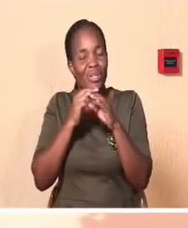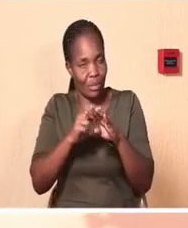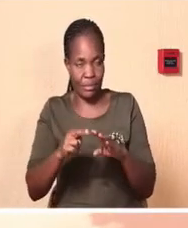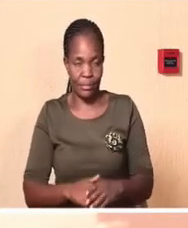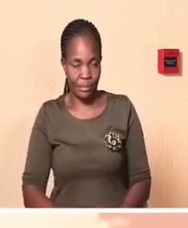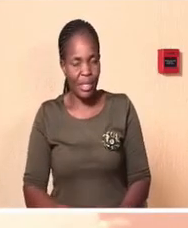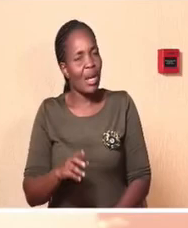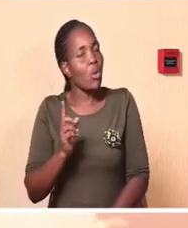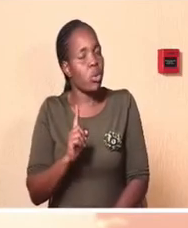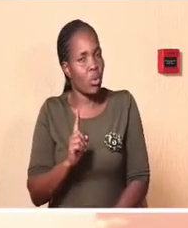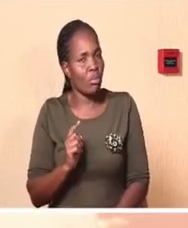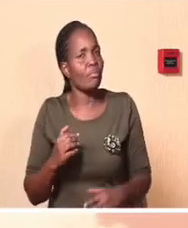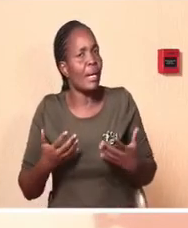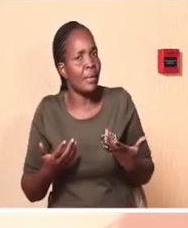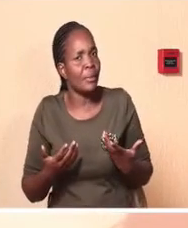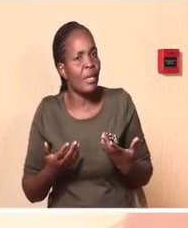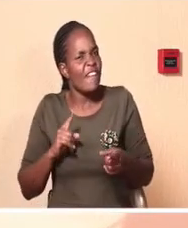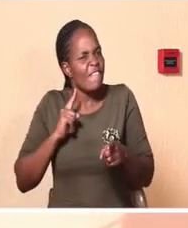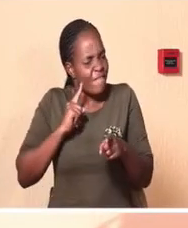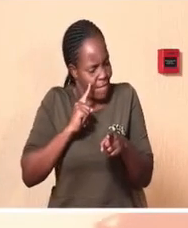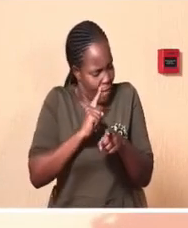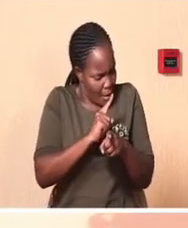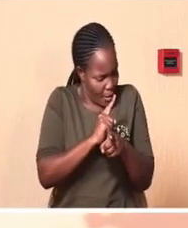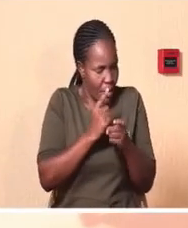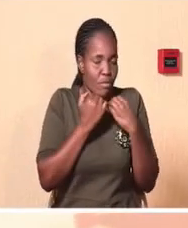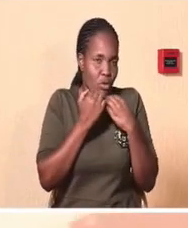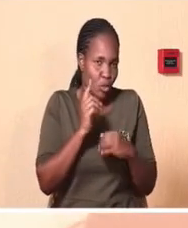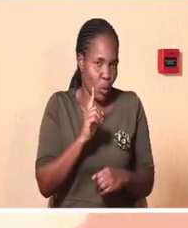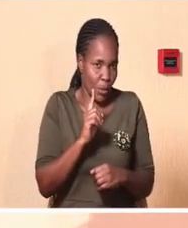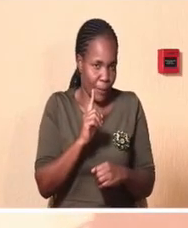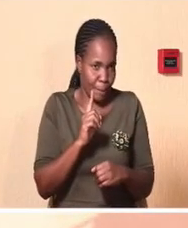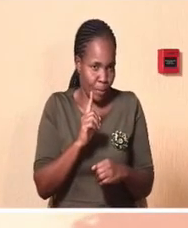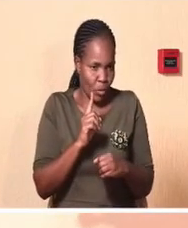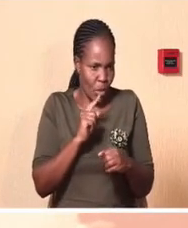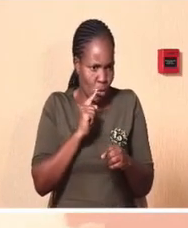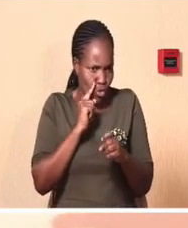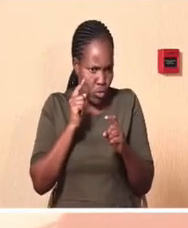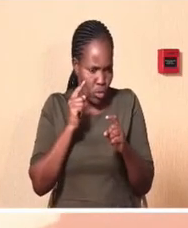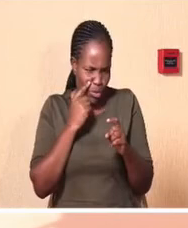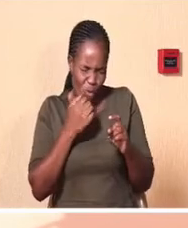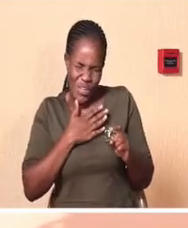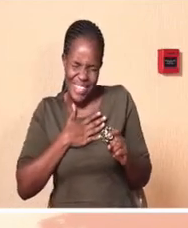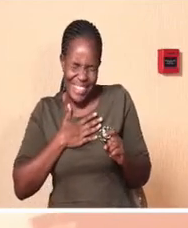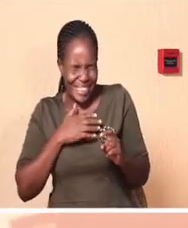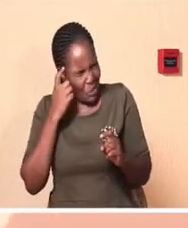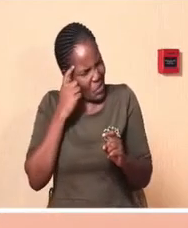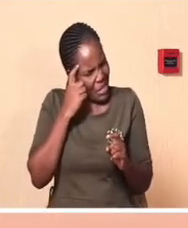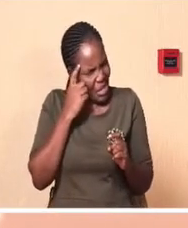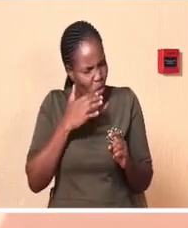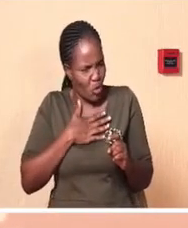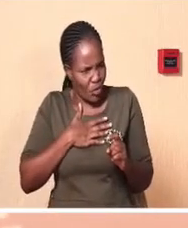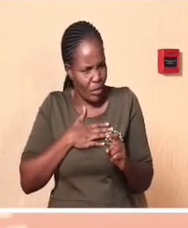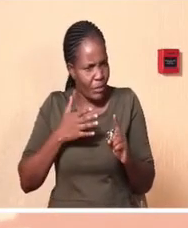really, we need to isolate, test, treat, and